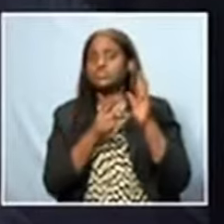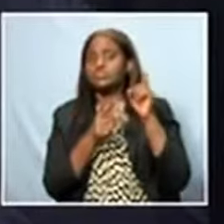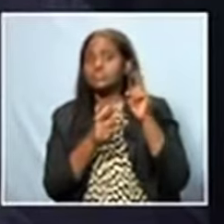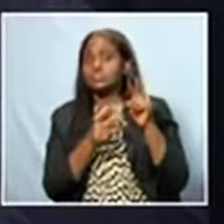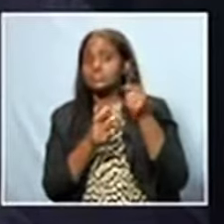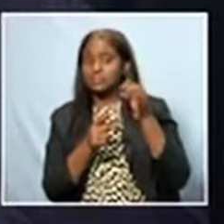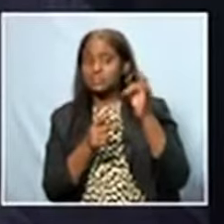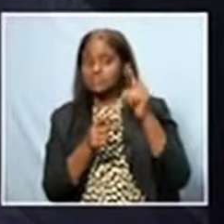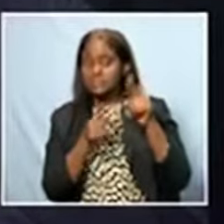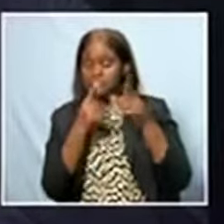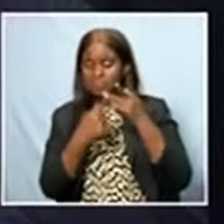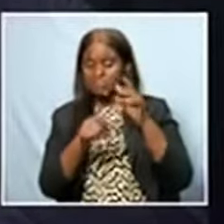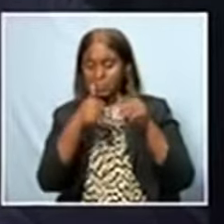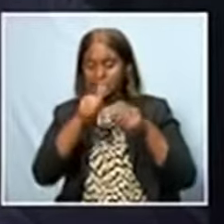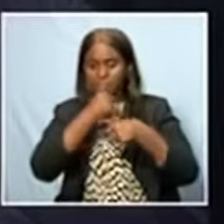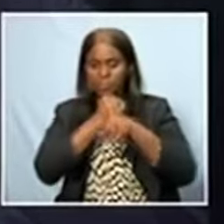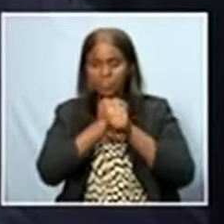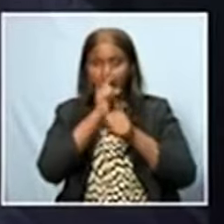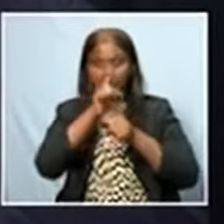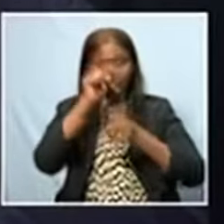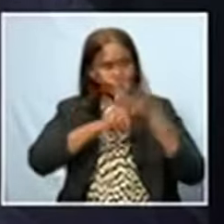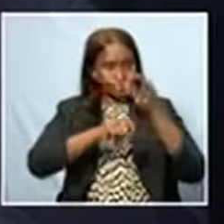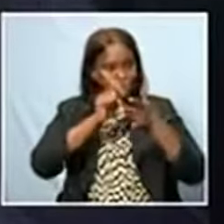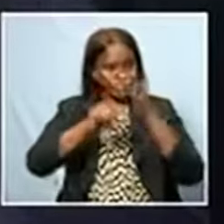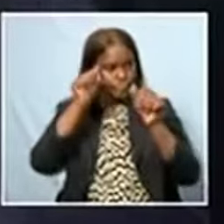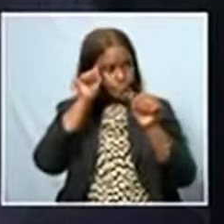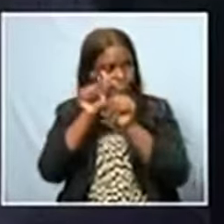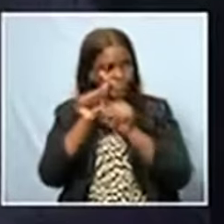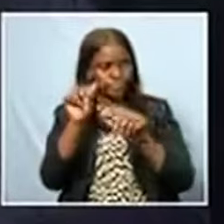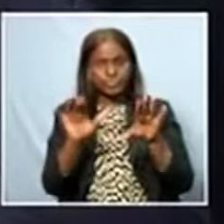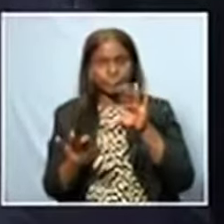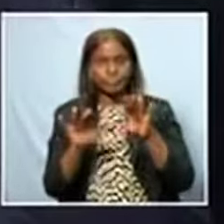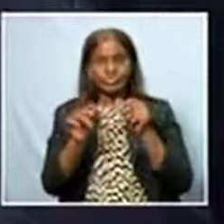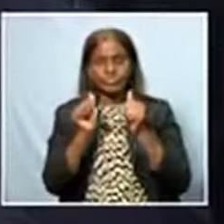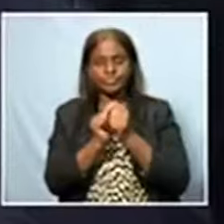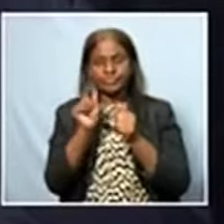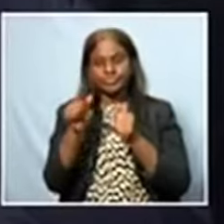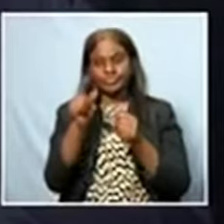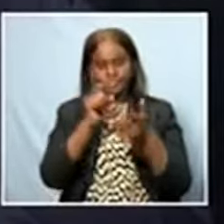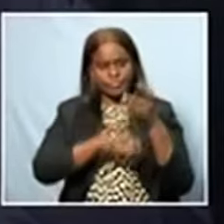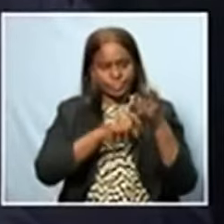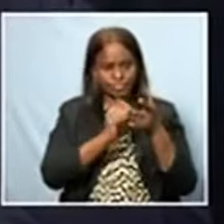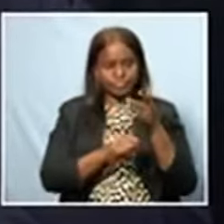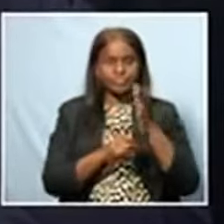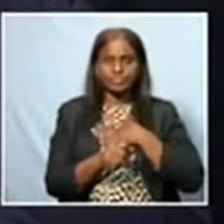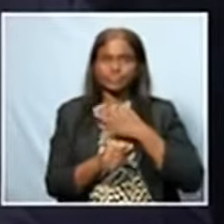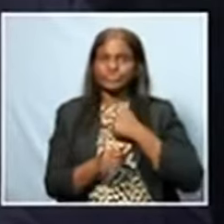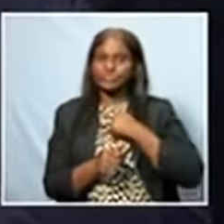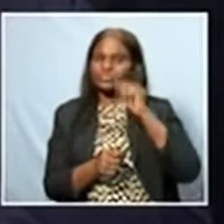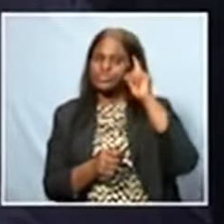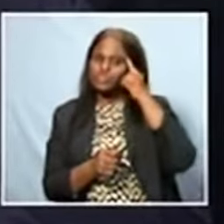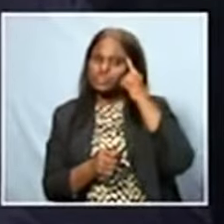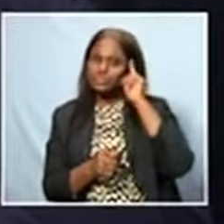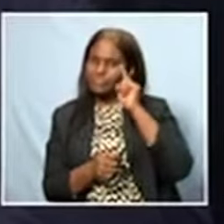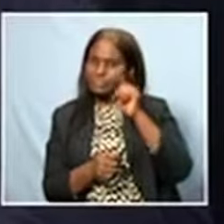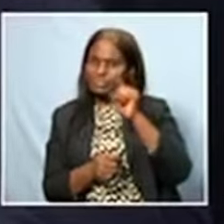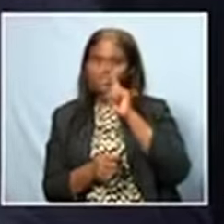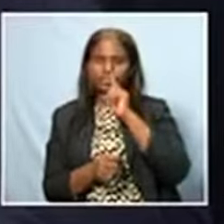of ensuring that the tax concessions are balanced against tax revenue. So I think